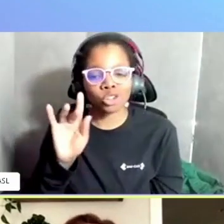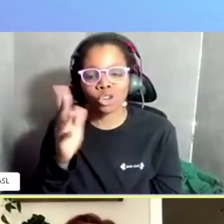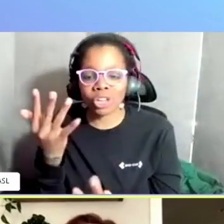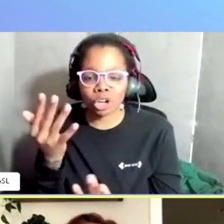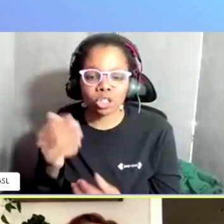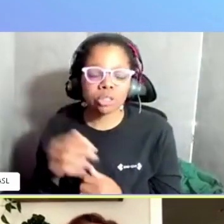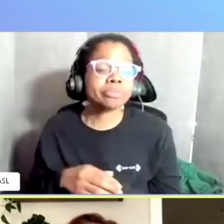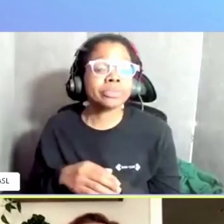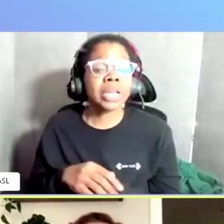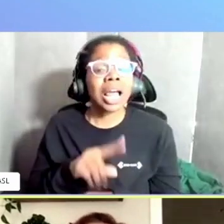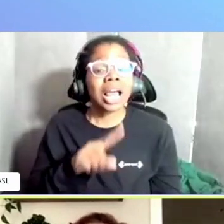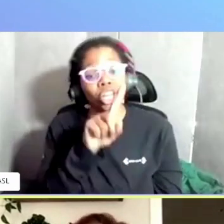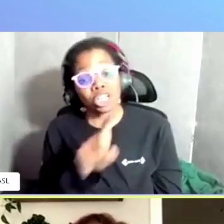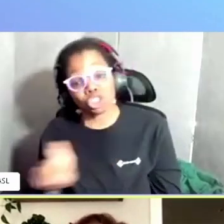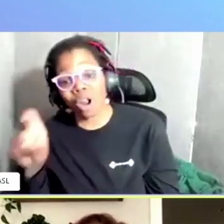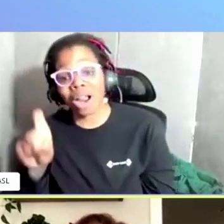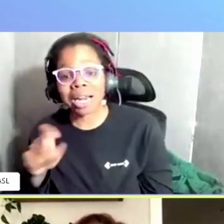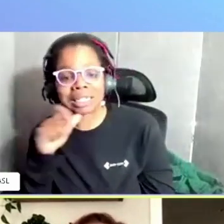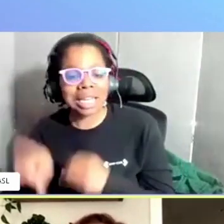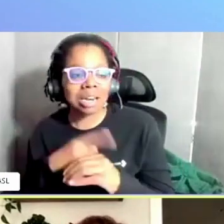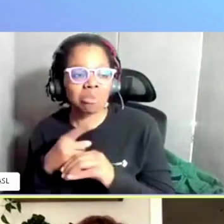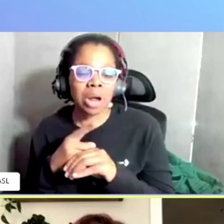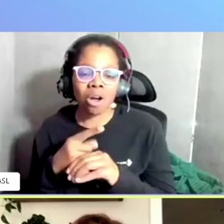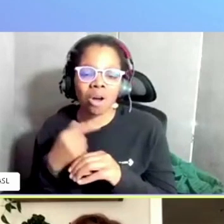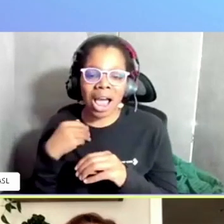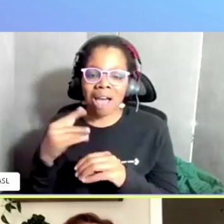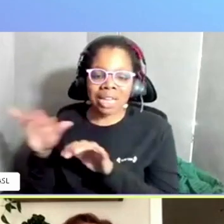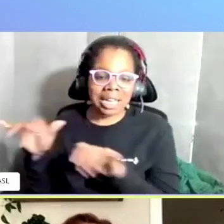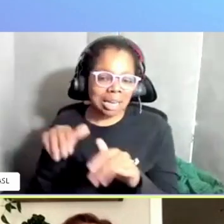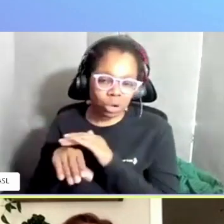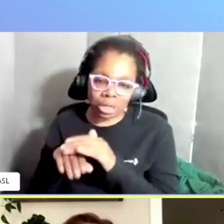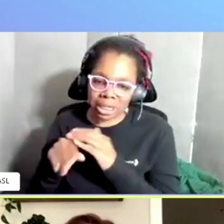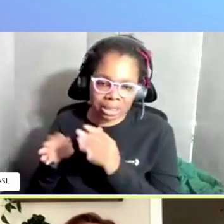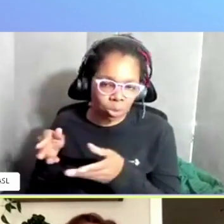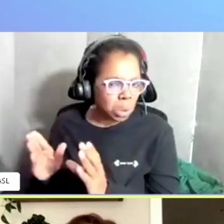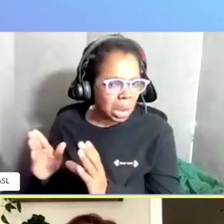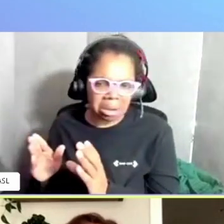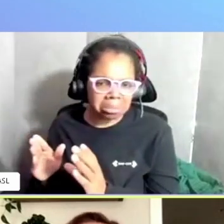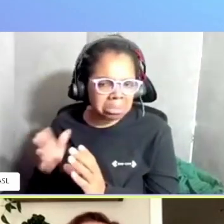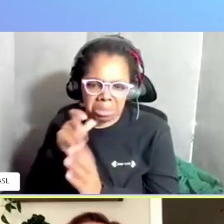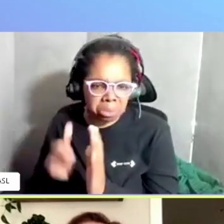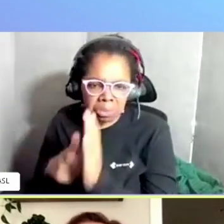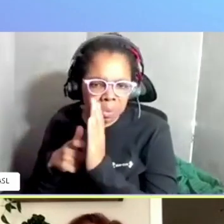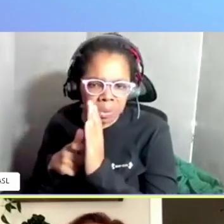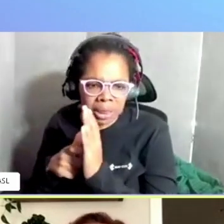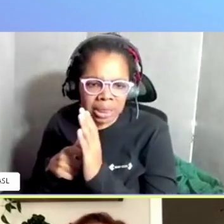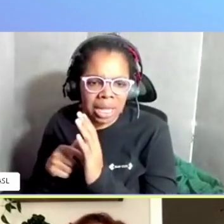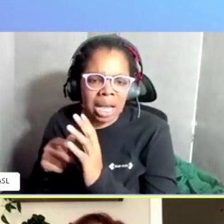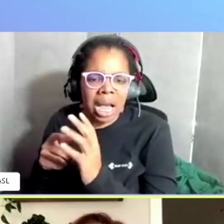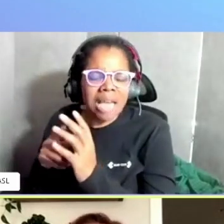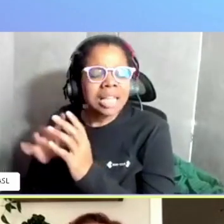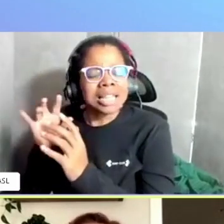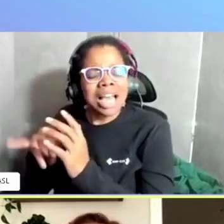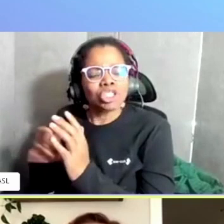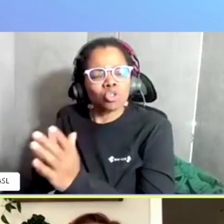Note that dragging movements is not about having a keyboard accessible way to do the same action. That's already